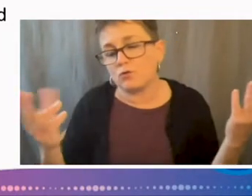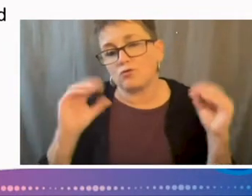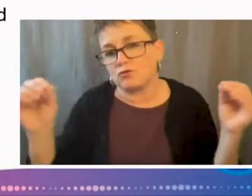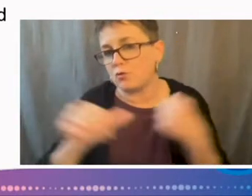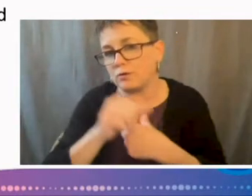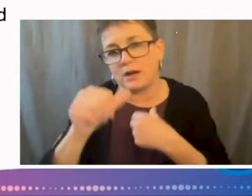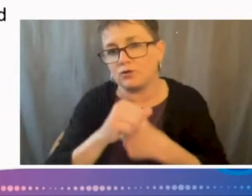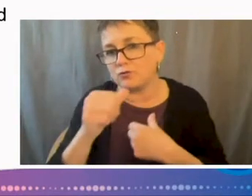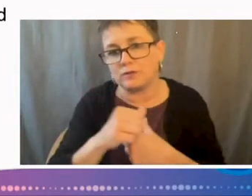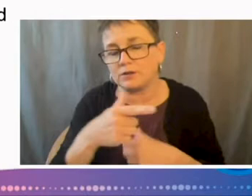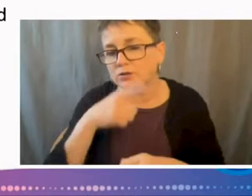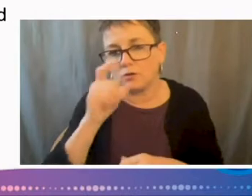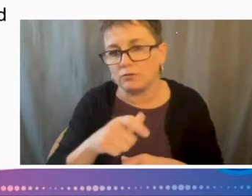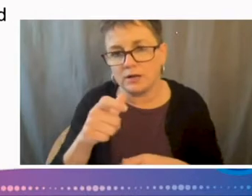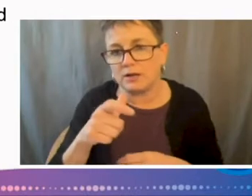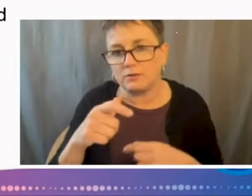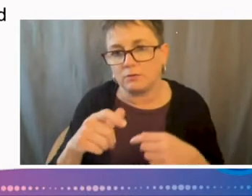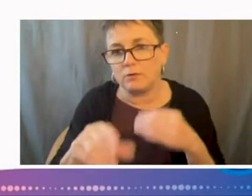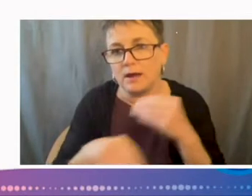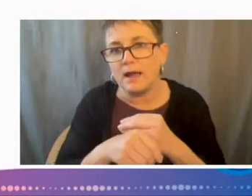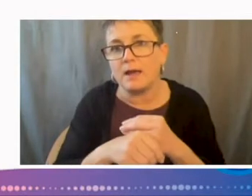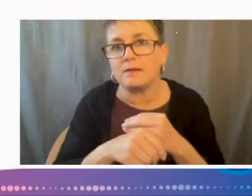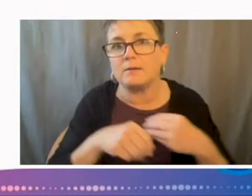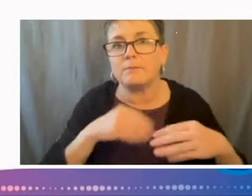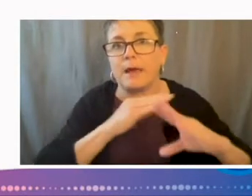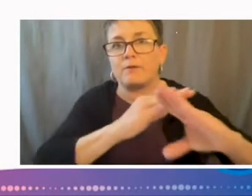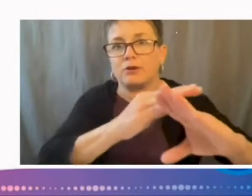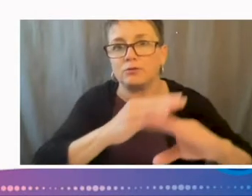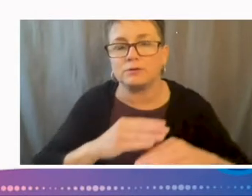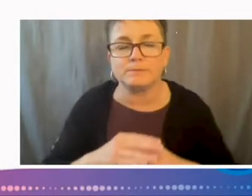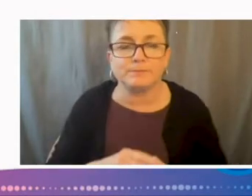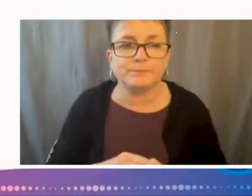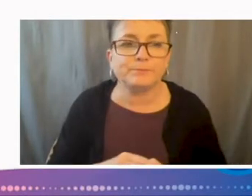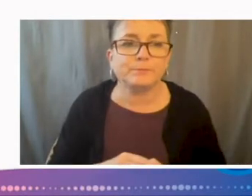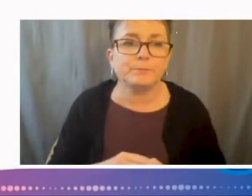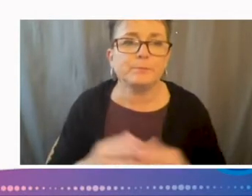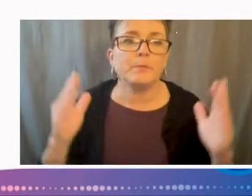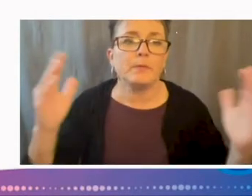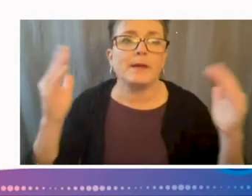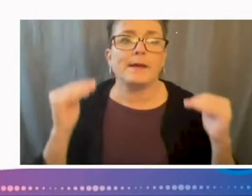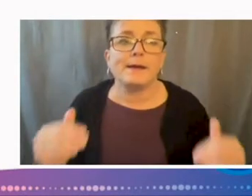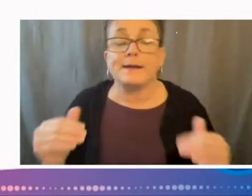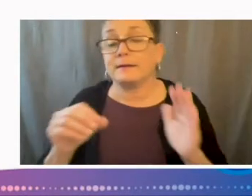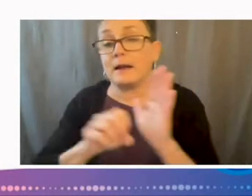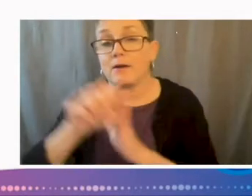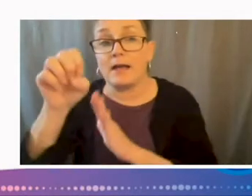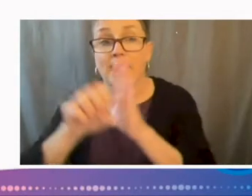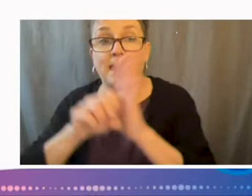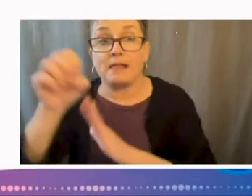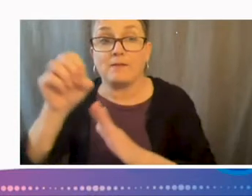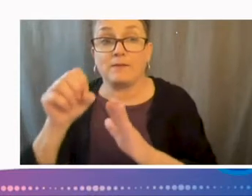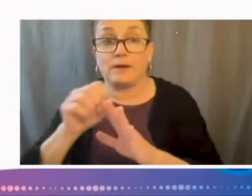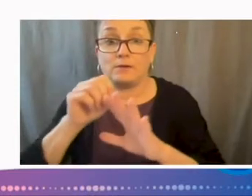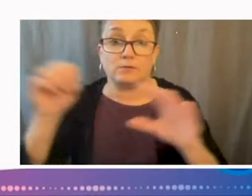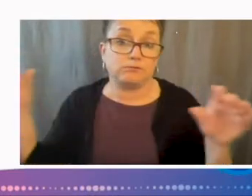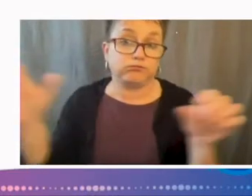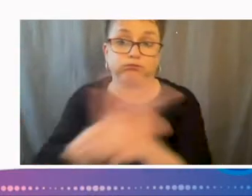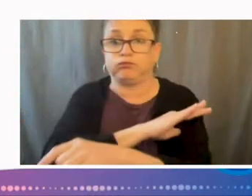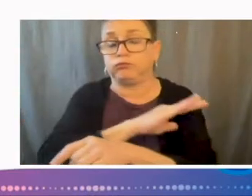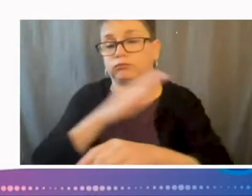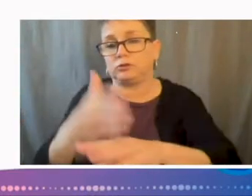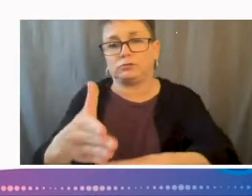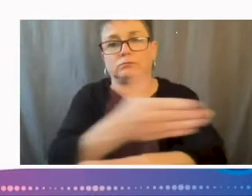is no requirement for barriers. On to our elevator overhaul program.